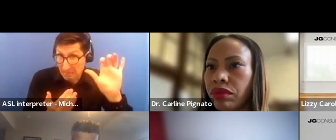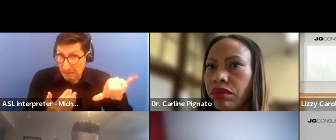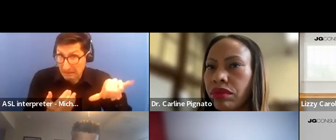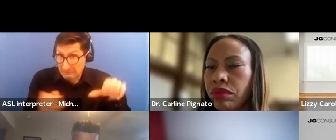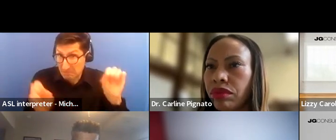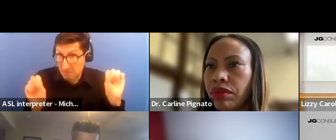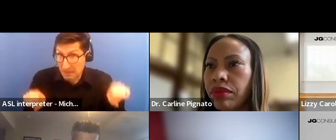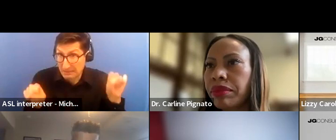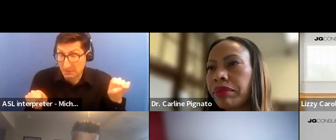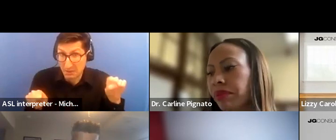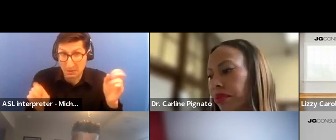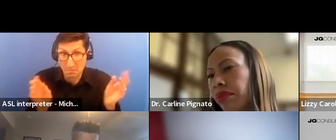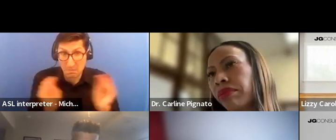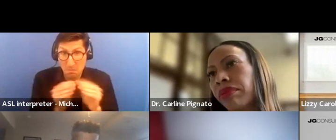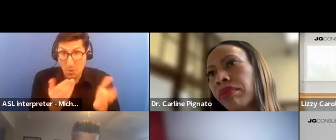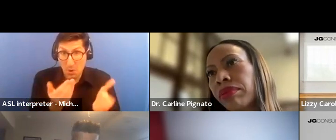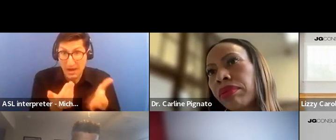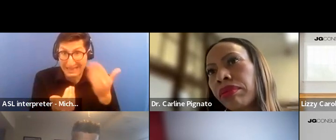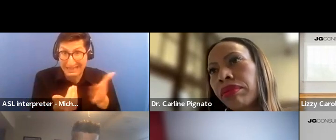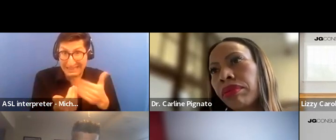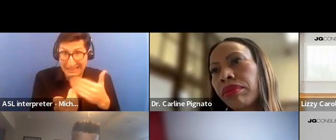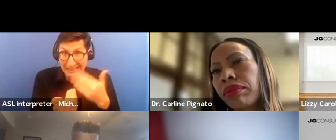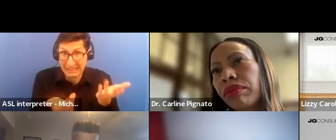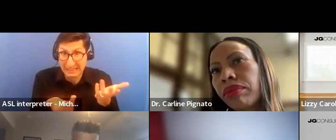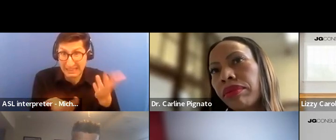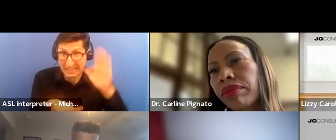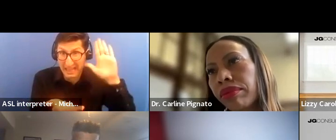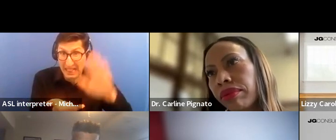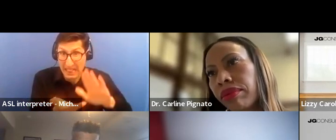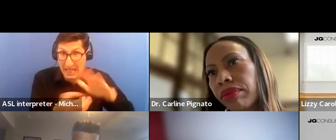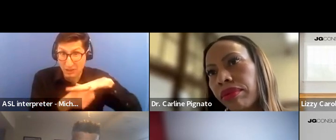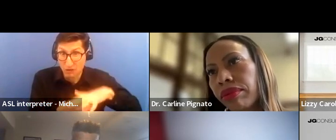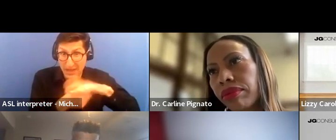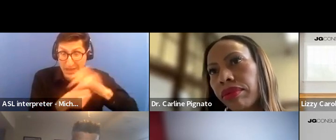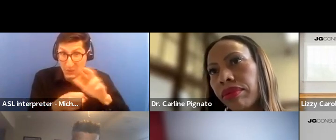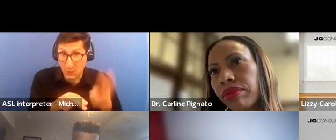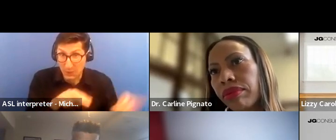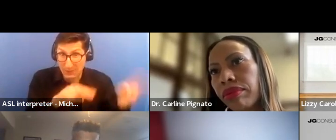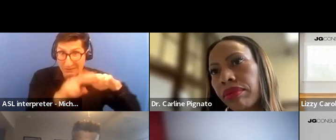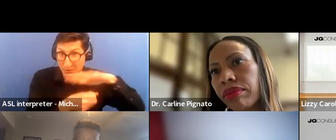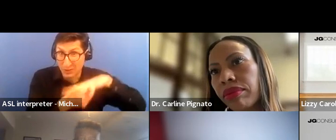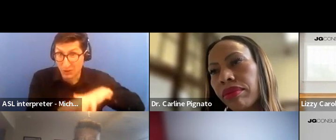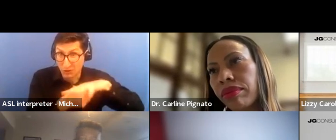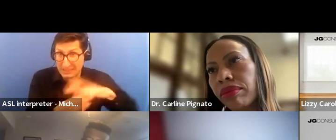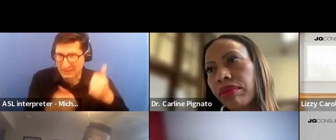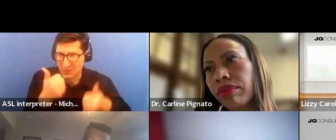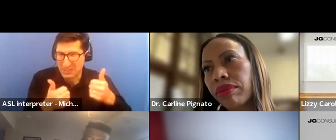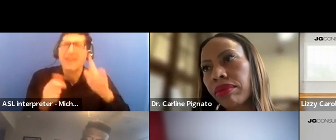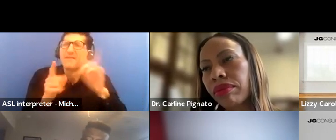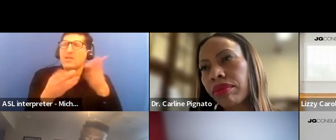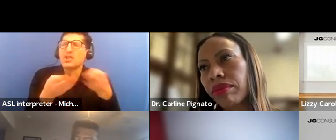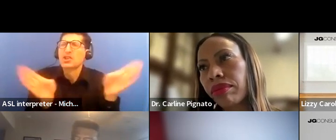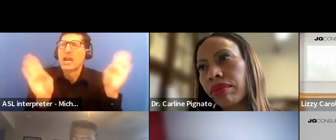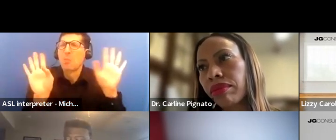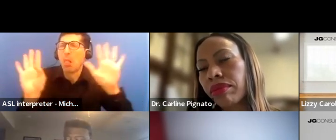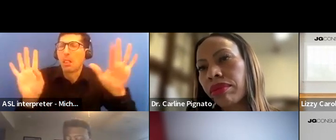Does that ease your stress, or does it just make it more stressful? Just in general, because we're going to